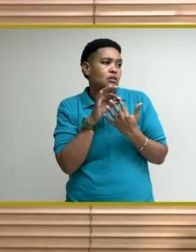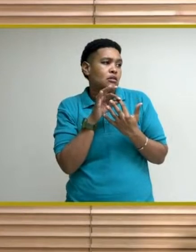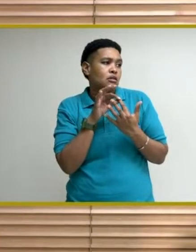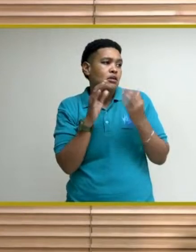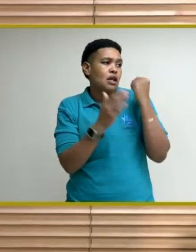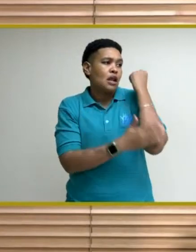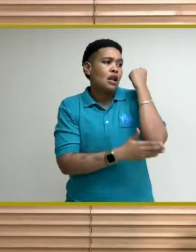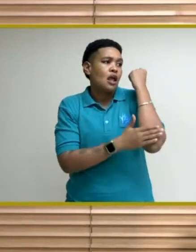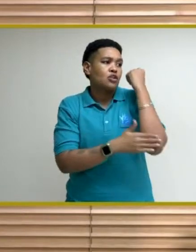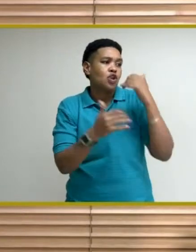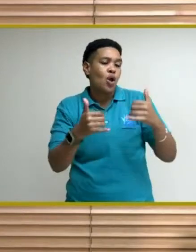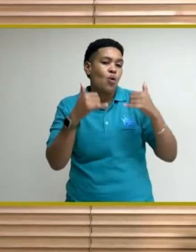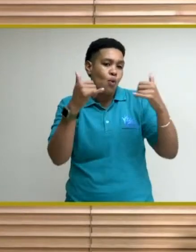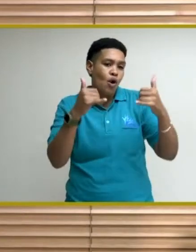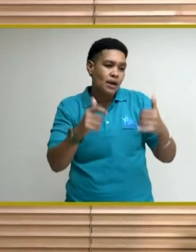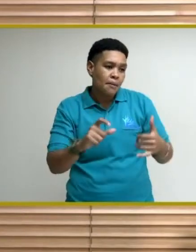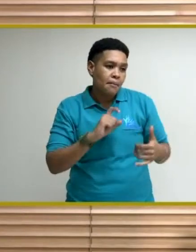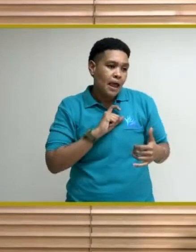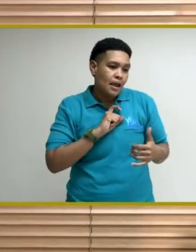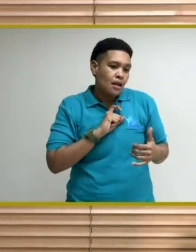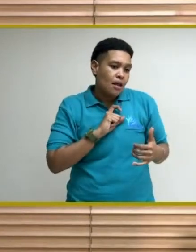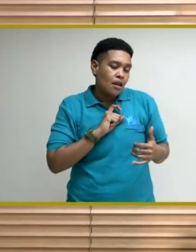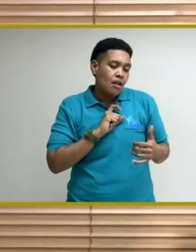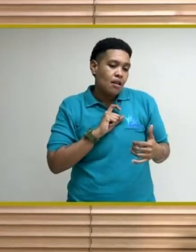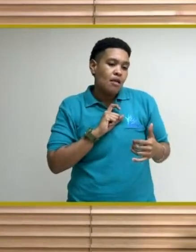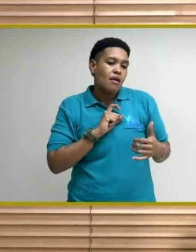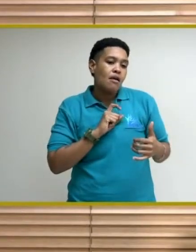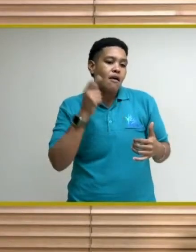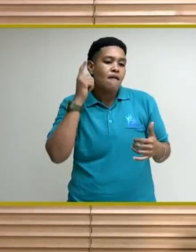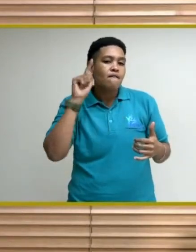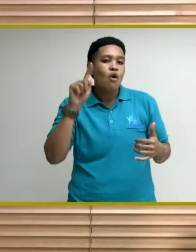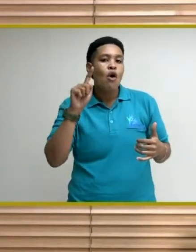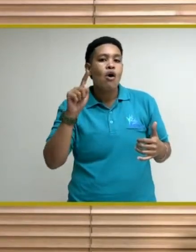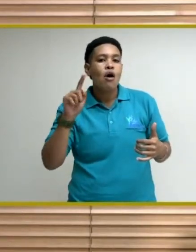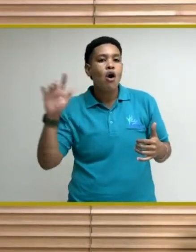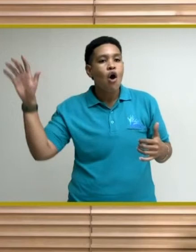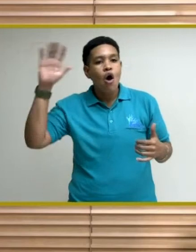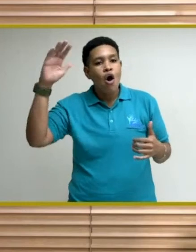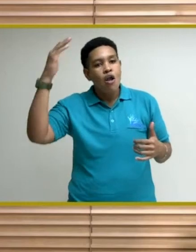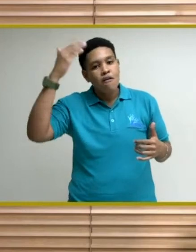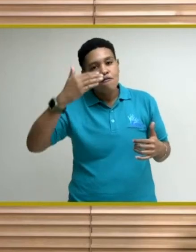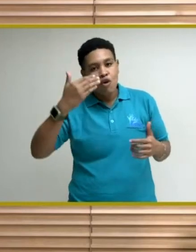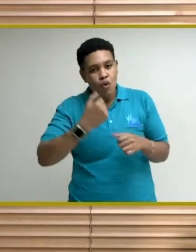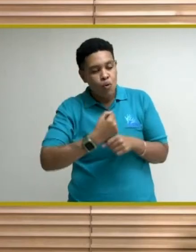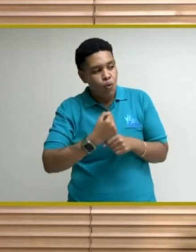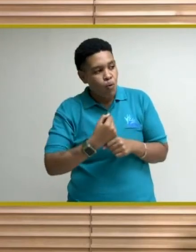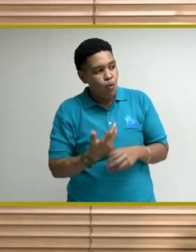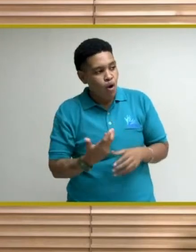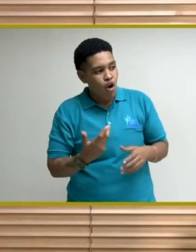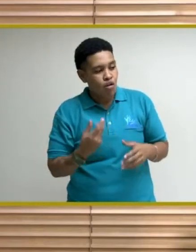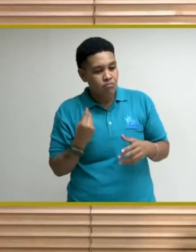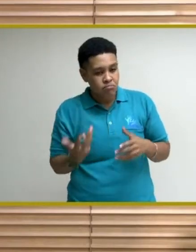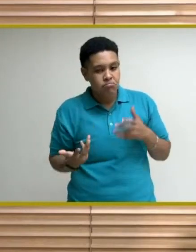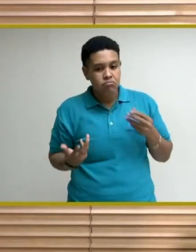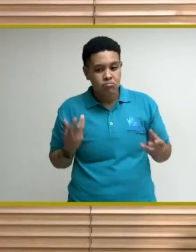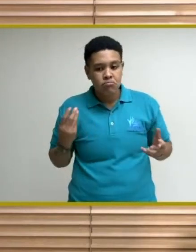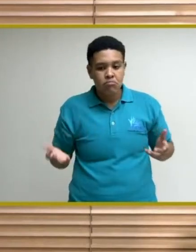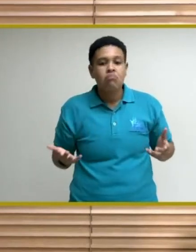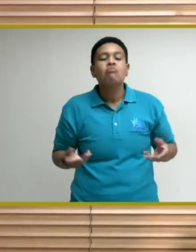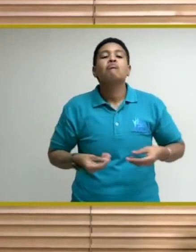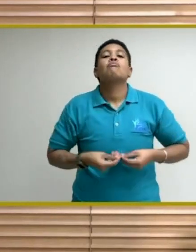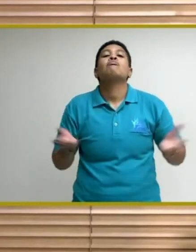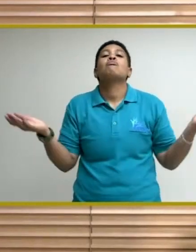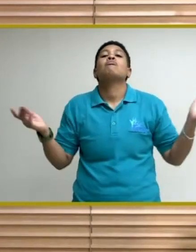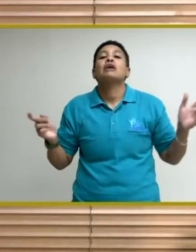national award, medal, for frontline workers to be